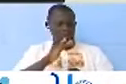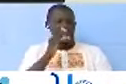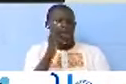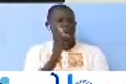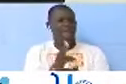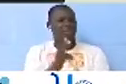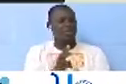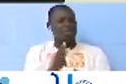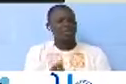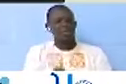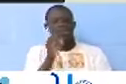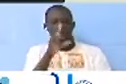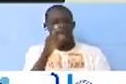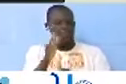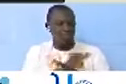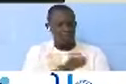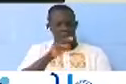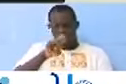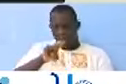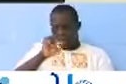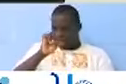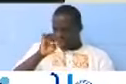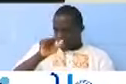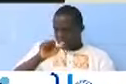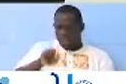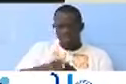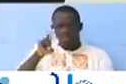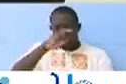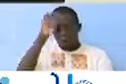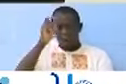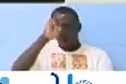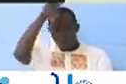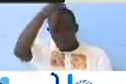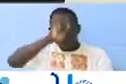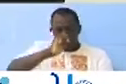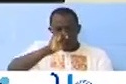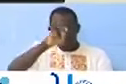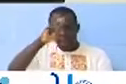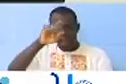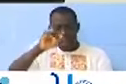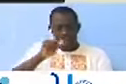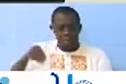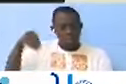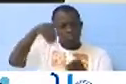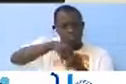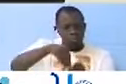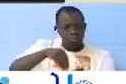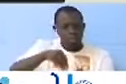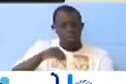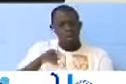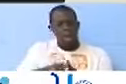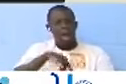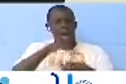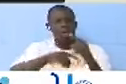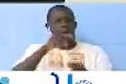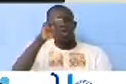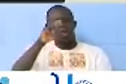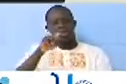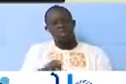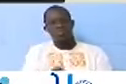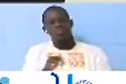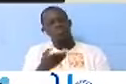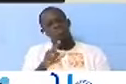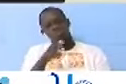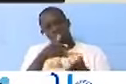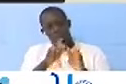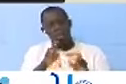say that the NIA also interfered in the work of the police. Andu nga kibaro fana so de meme mu CDR do ñu tanko NIA fana keta